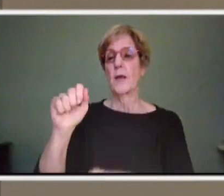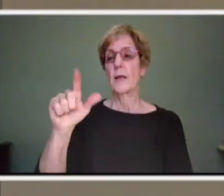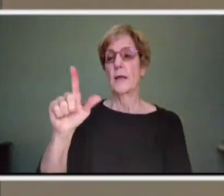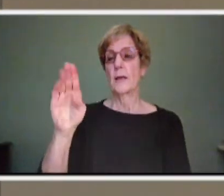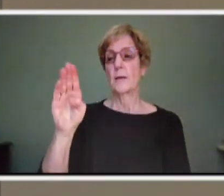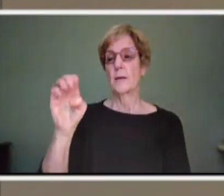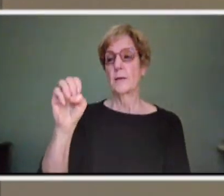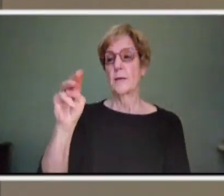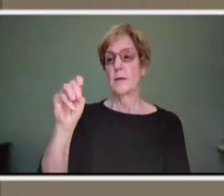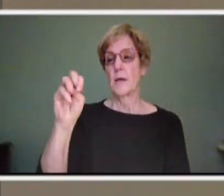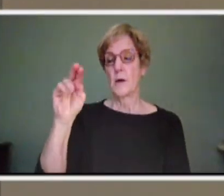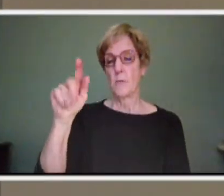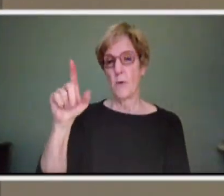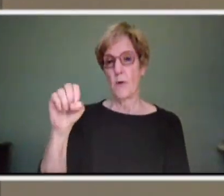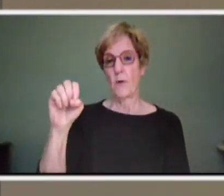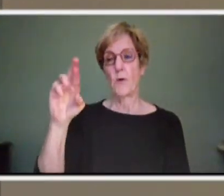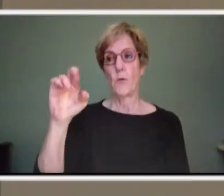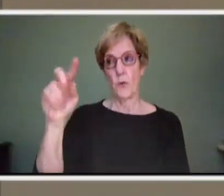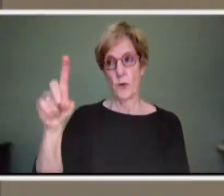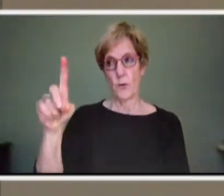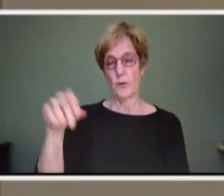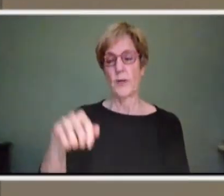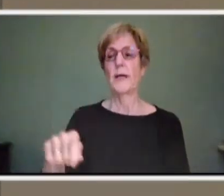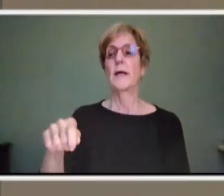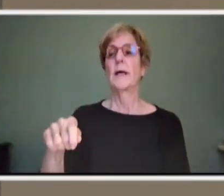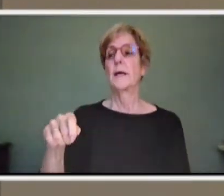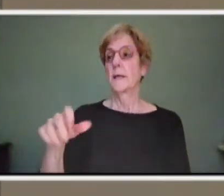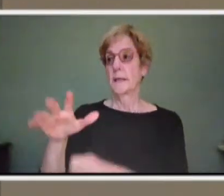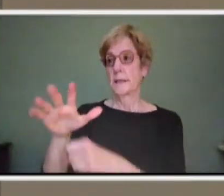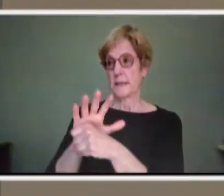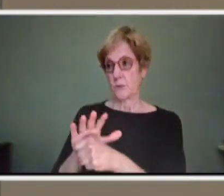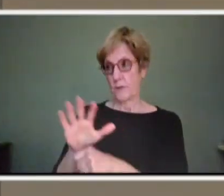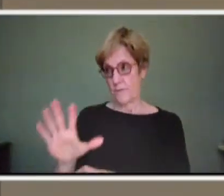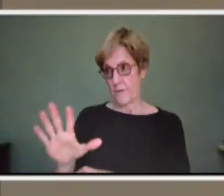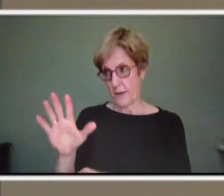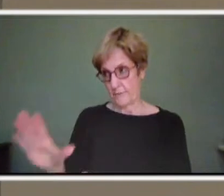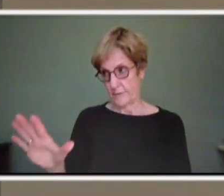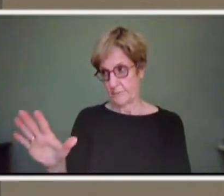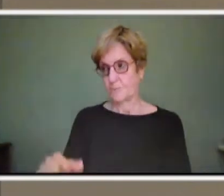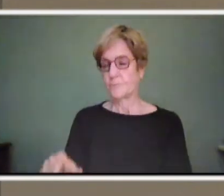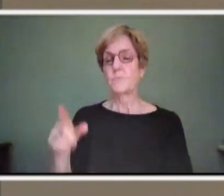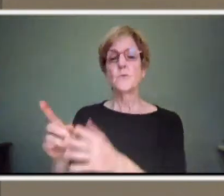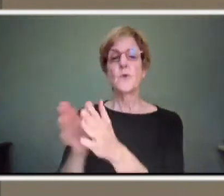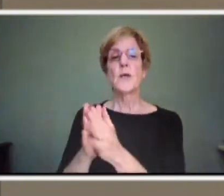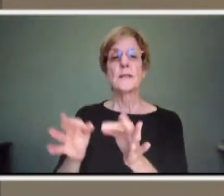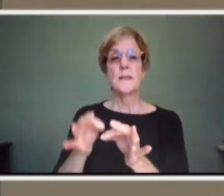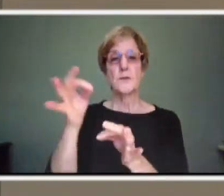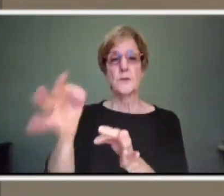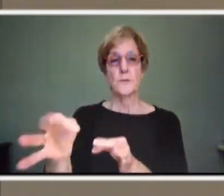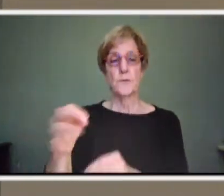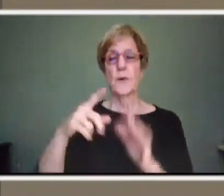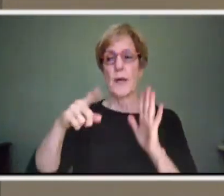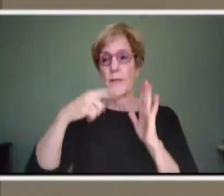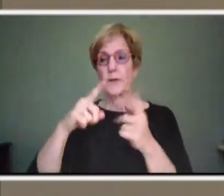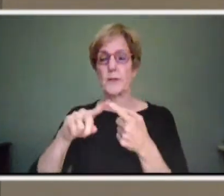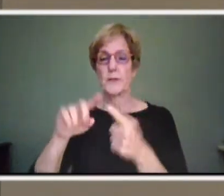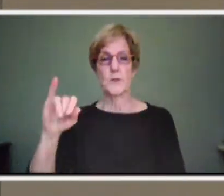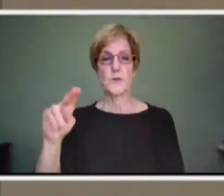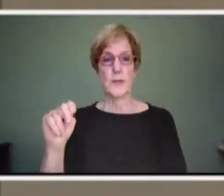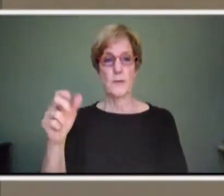and Novant Health Parkway in Council District 5, Ms. Molina's district. They are requesting a deferral of their hearing until January